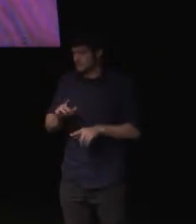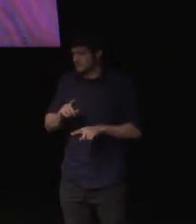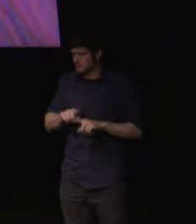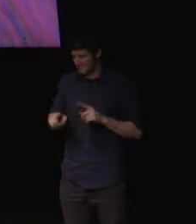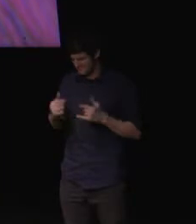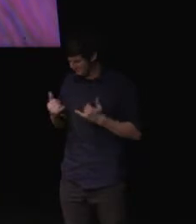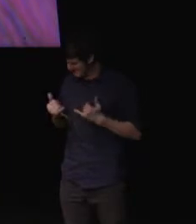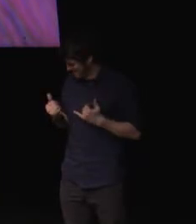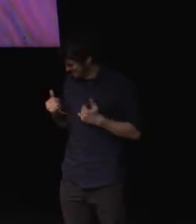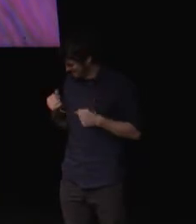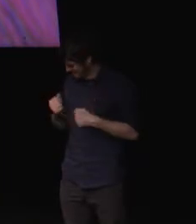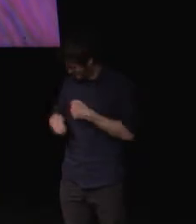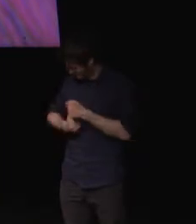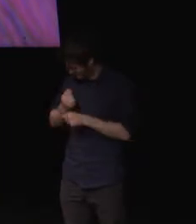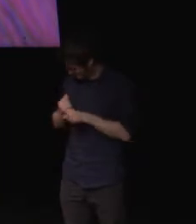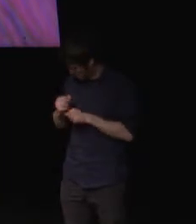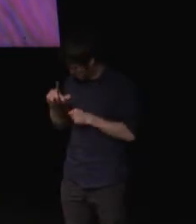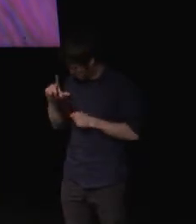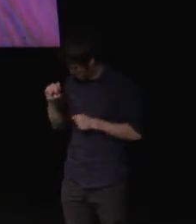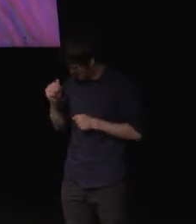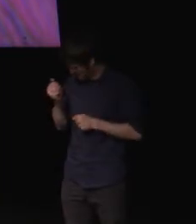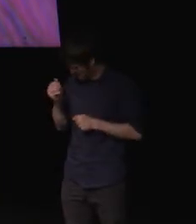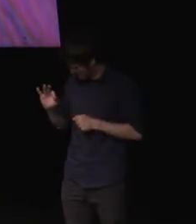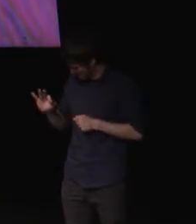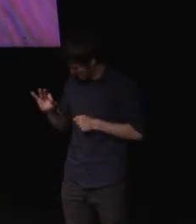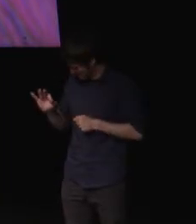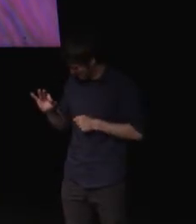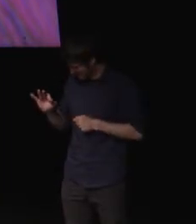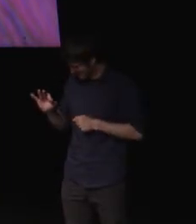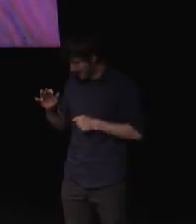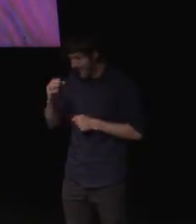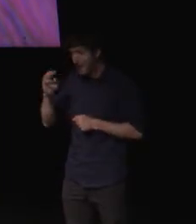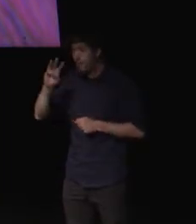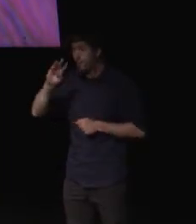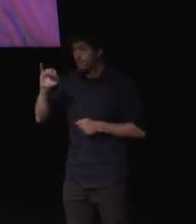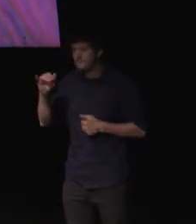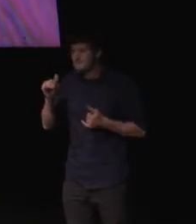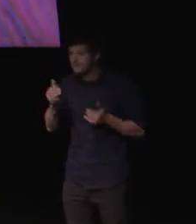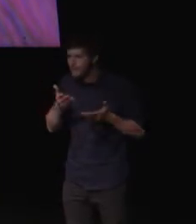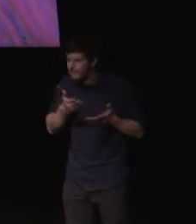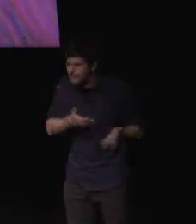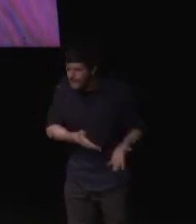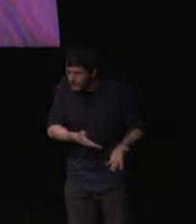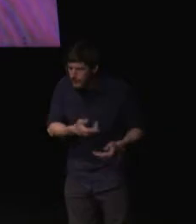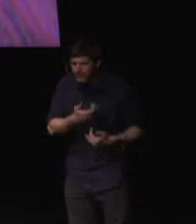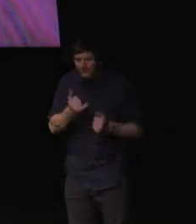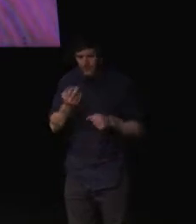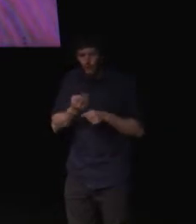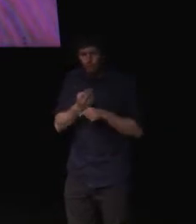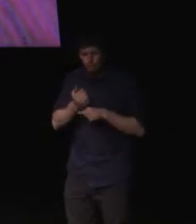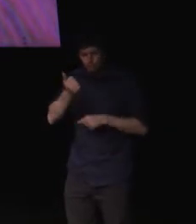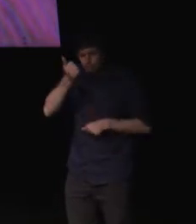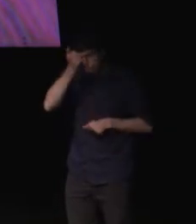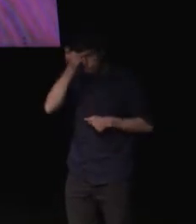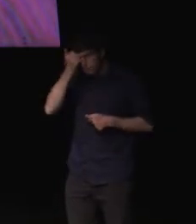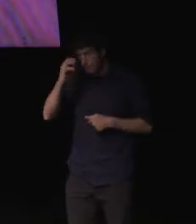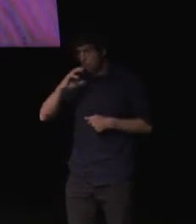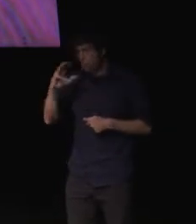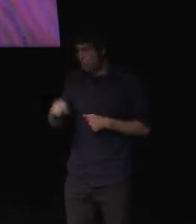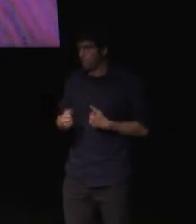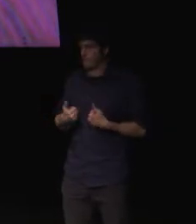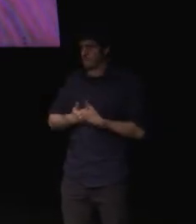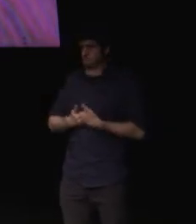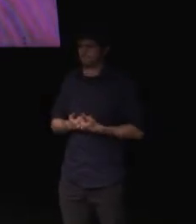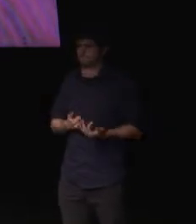now in 2019, and they're still in all these clinics, and they're still using these stupid games, And so